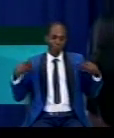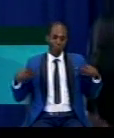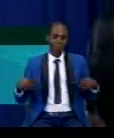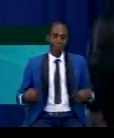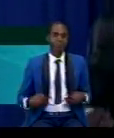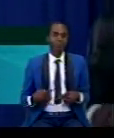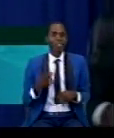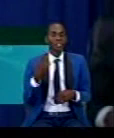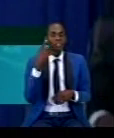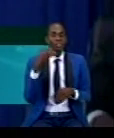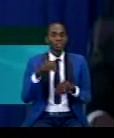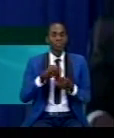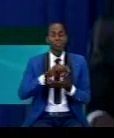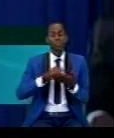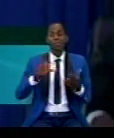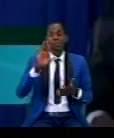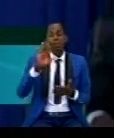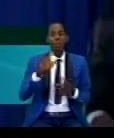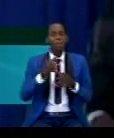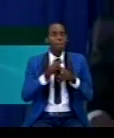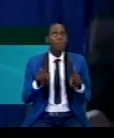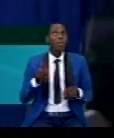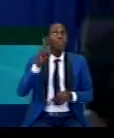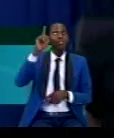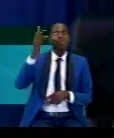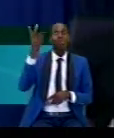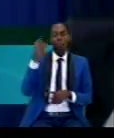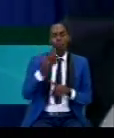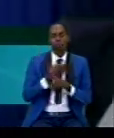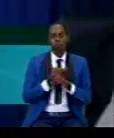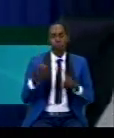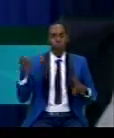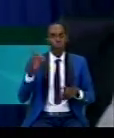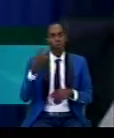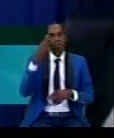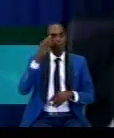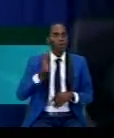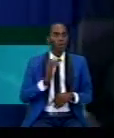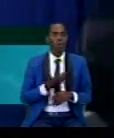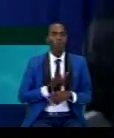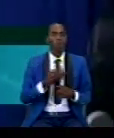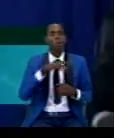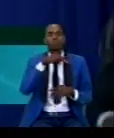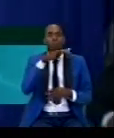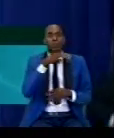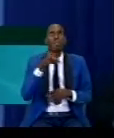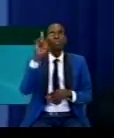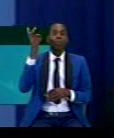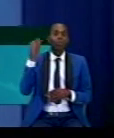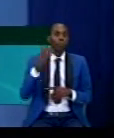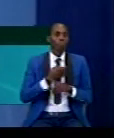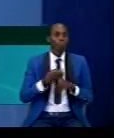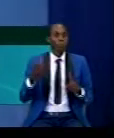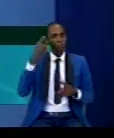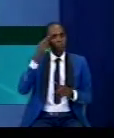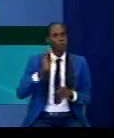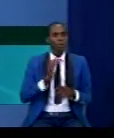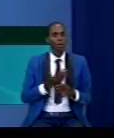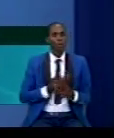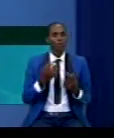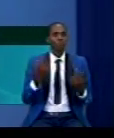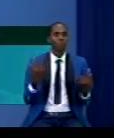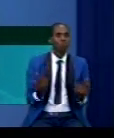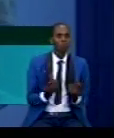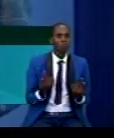was bruised for our iniquities. The chastisement of our peace was upon him.